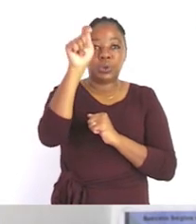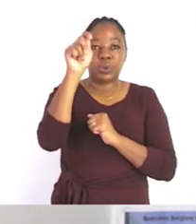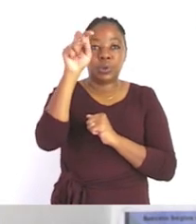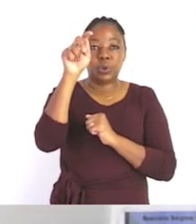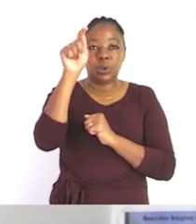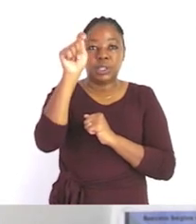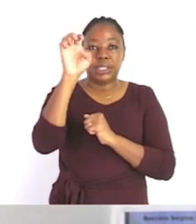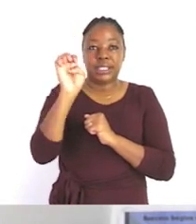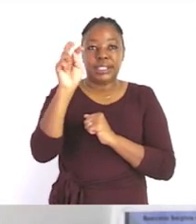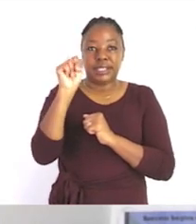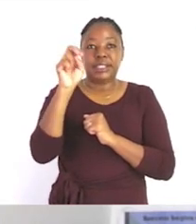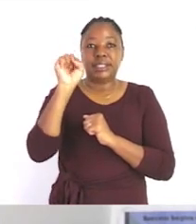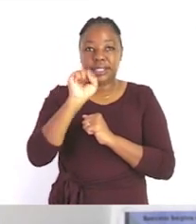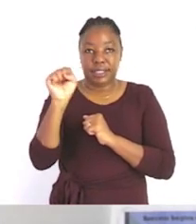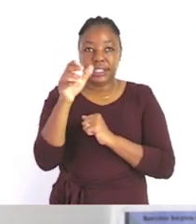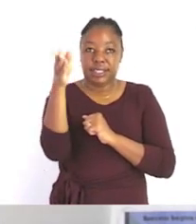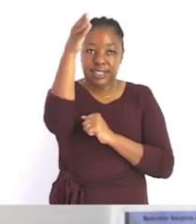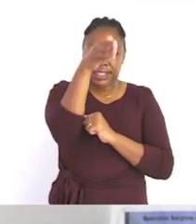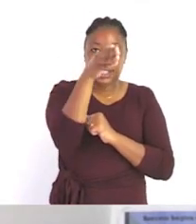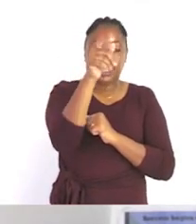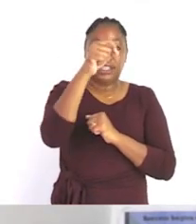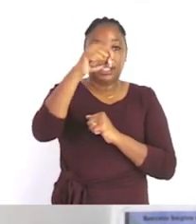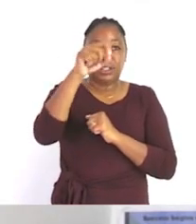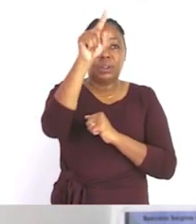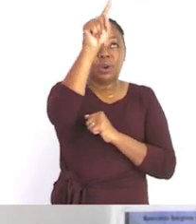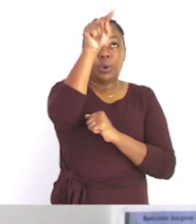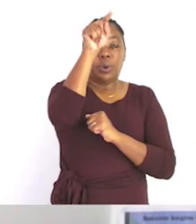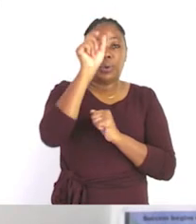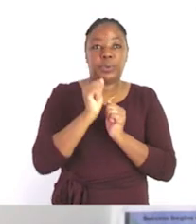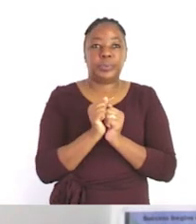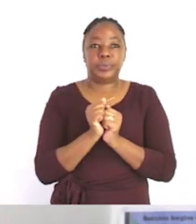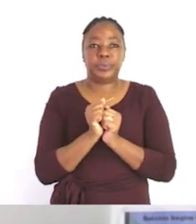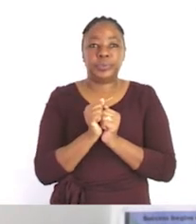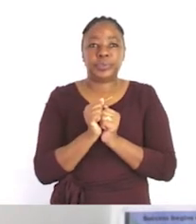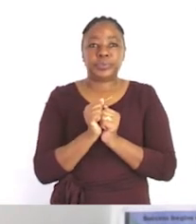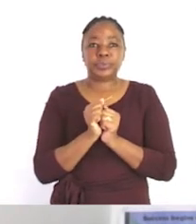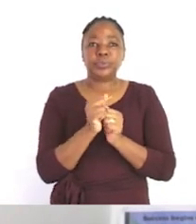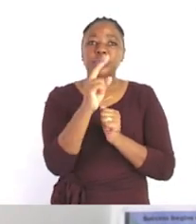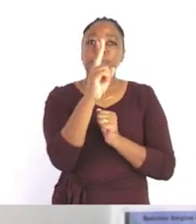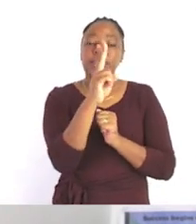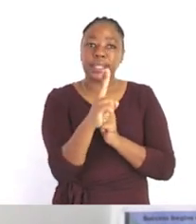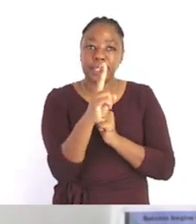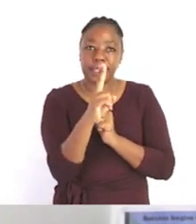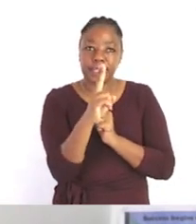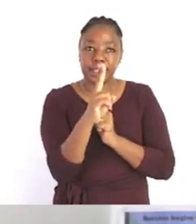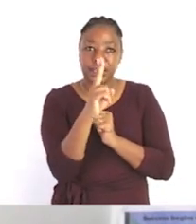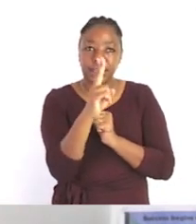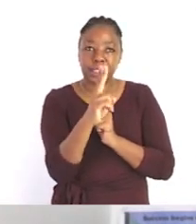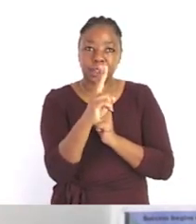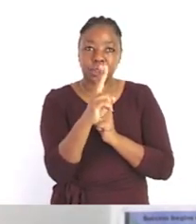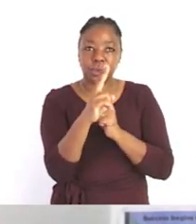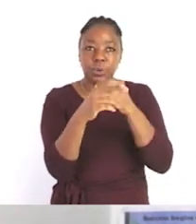here. So our 2 becomes a 3. So we're going to add a little 1 here.